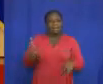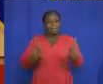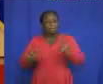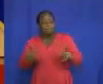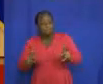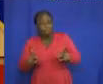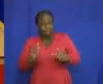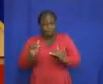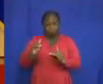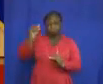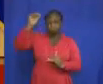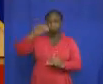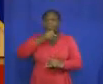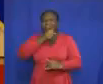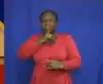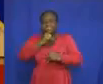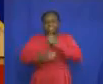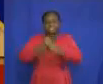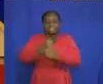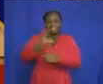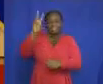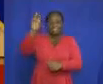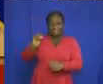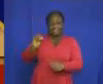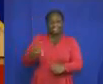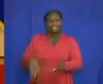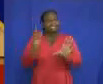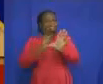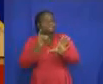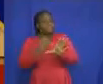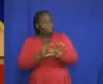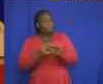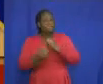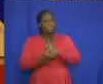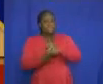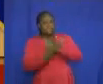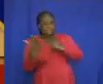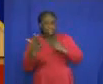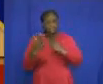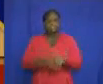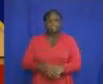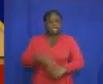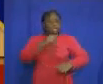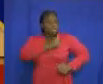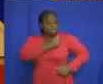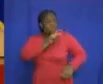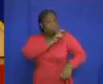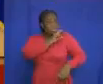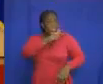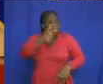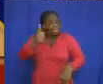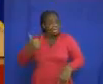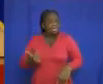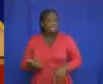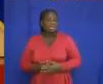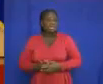60, physically challenged persons, journalists, frontline security personnel, and a